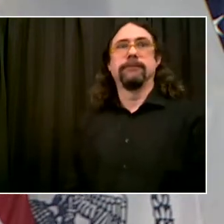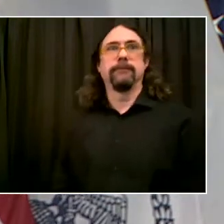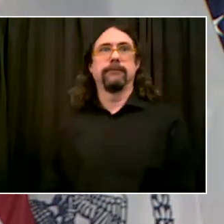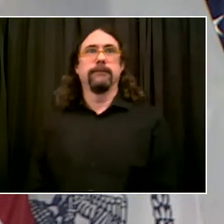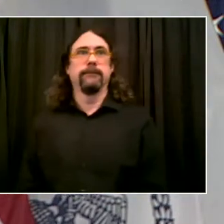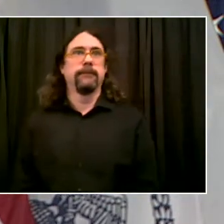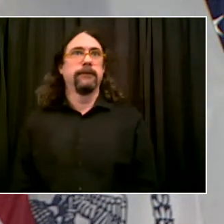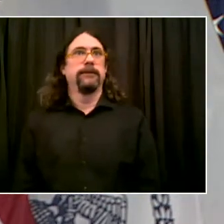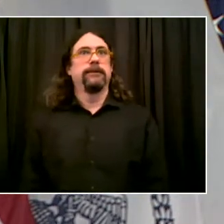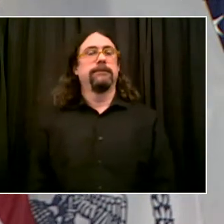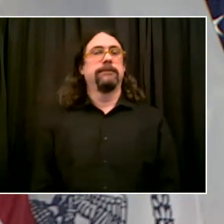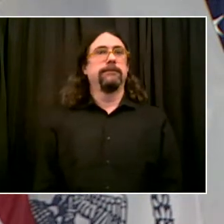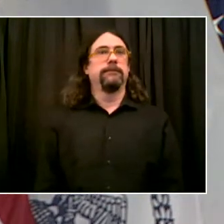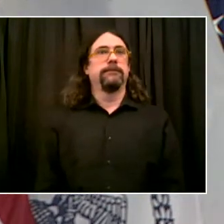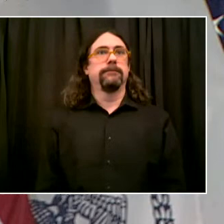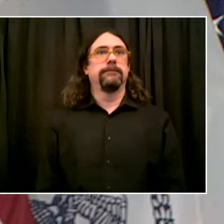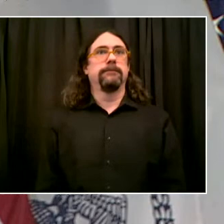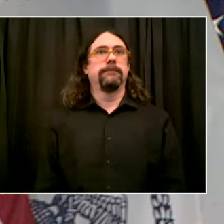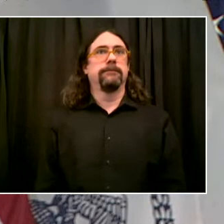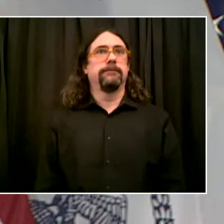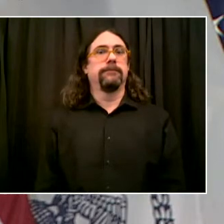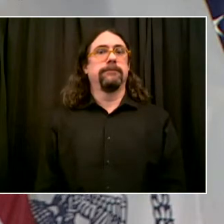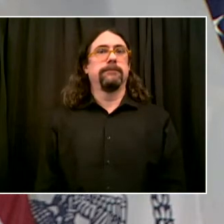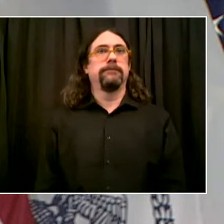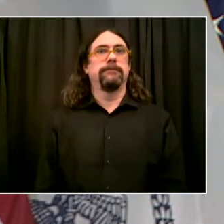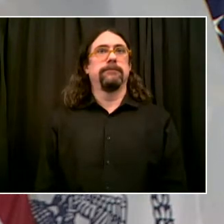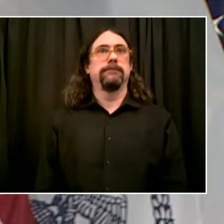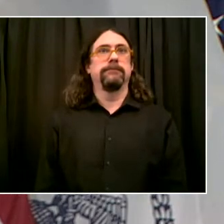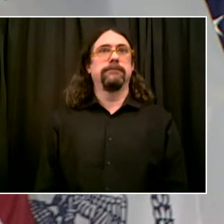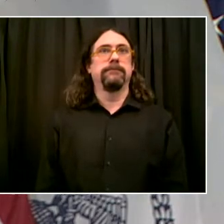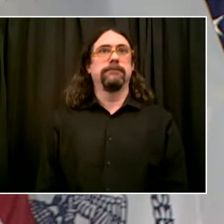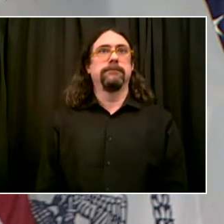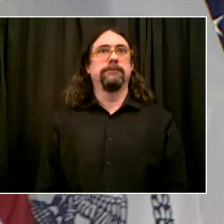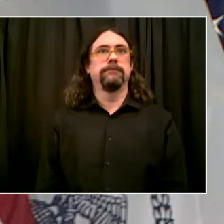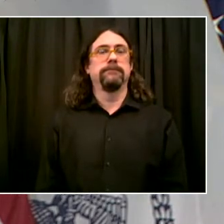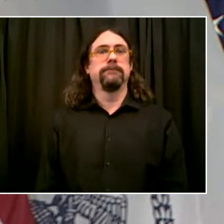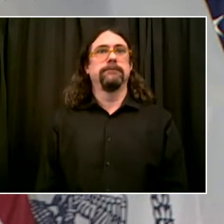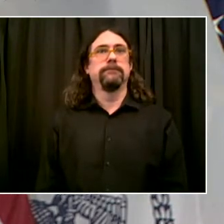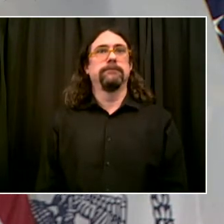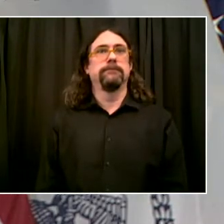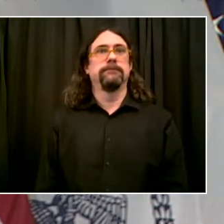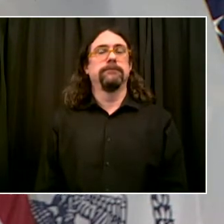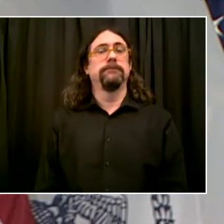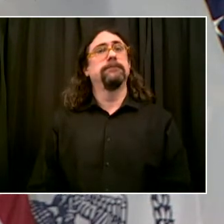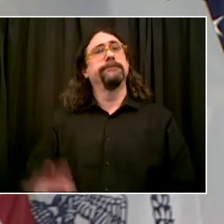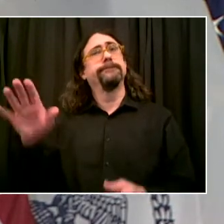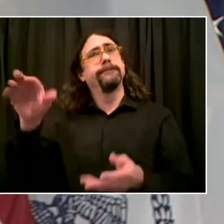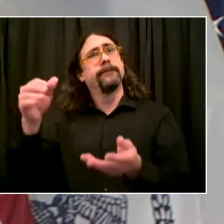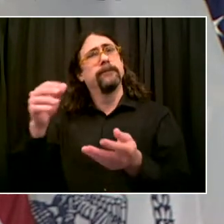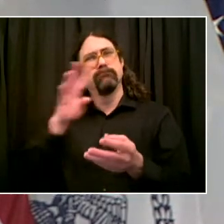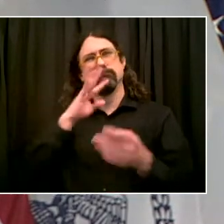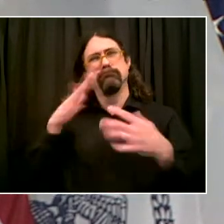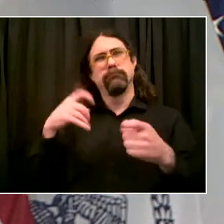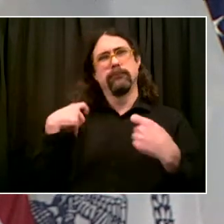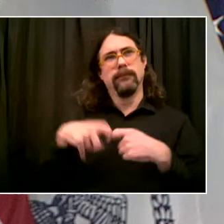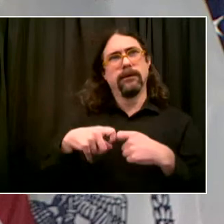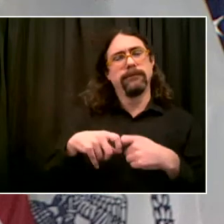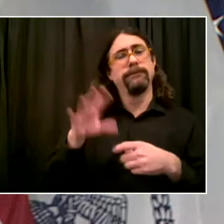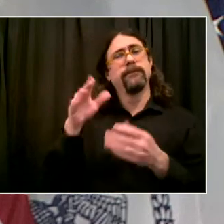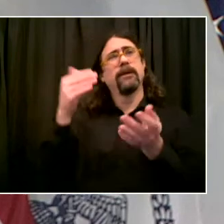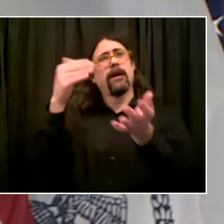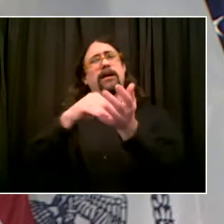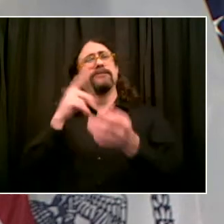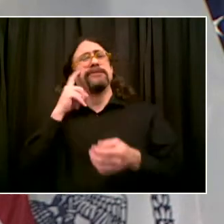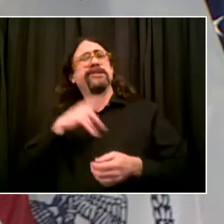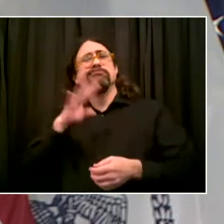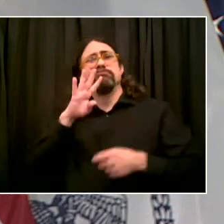and English. This will be another example how we overcome this snowstorm the same way we overcome all the challenges that we've faced in this